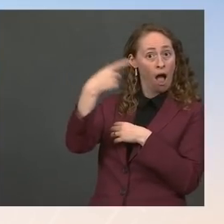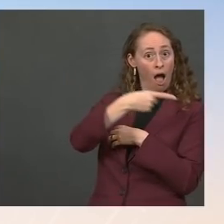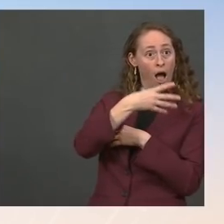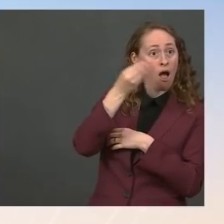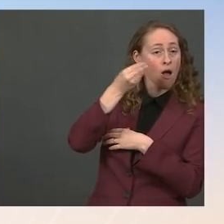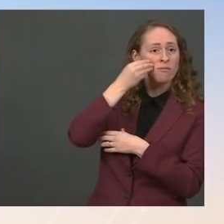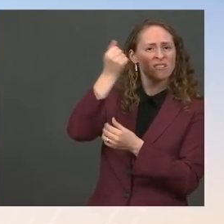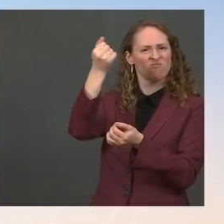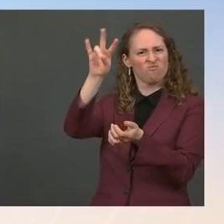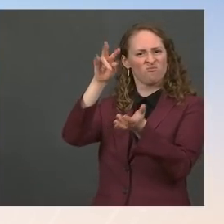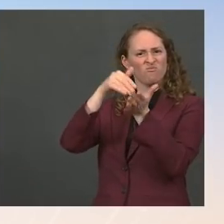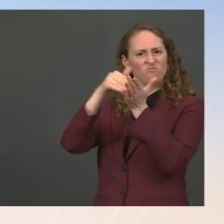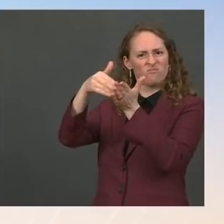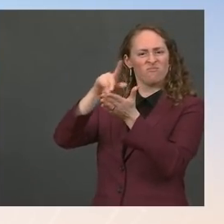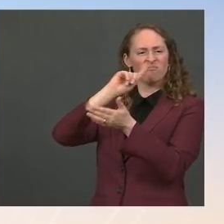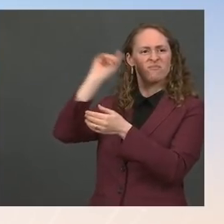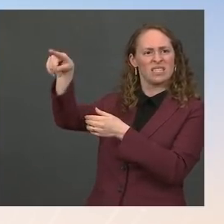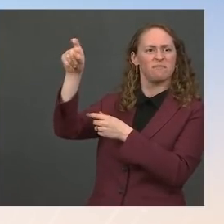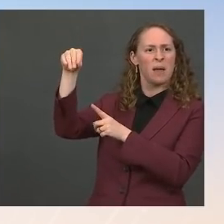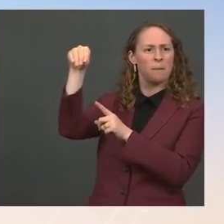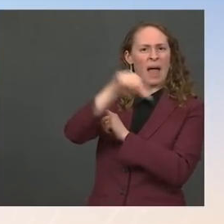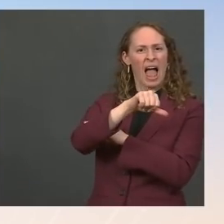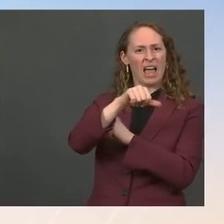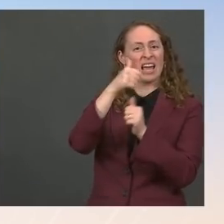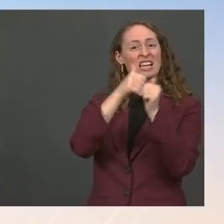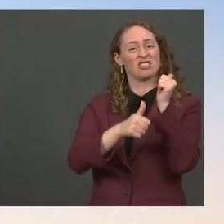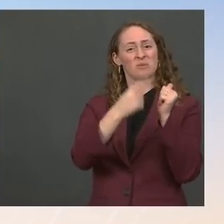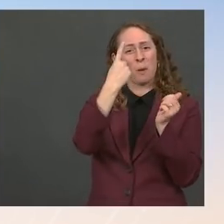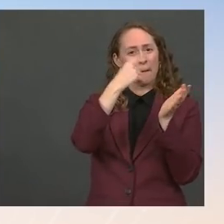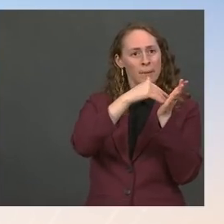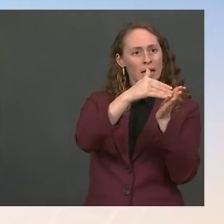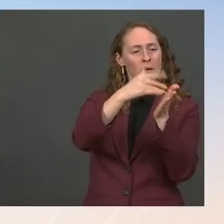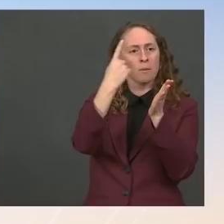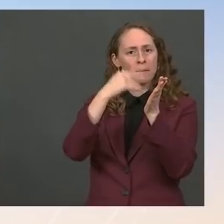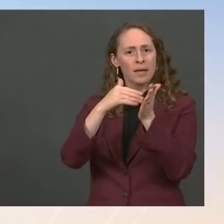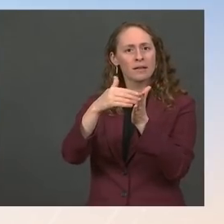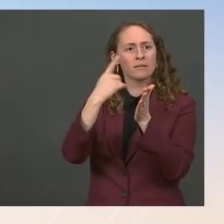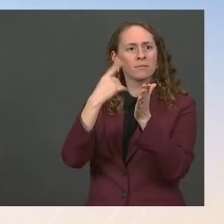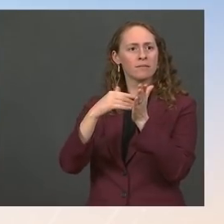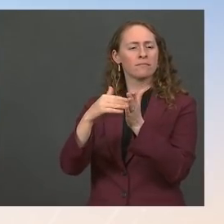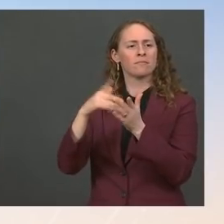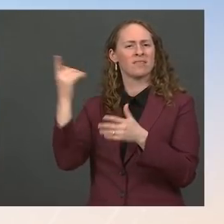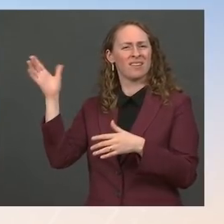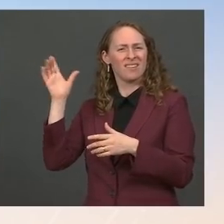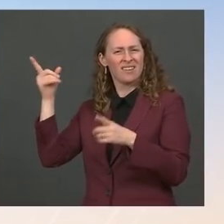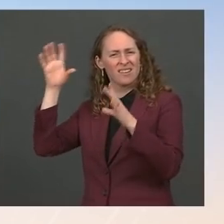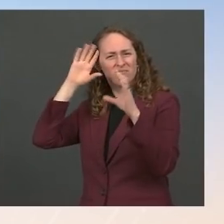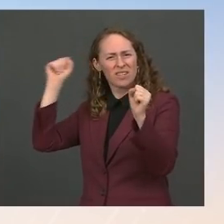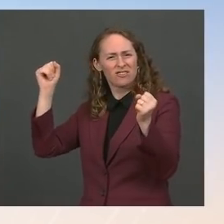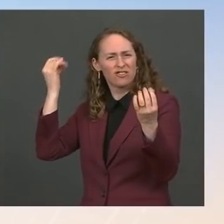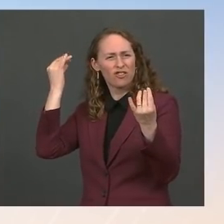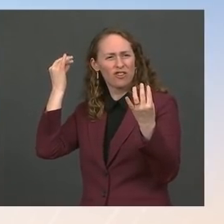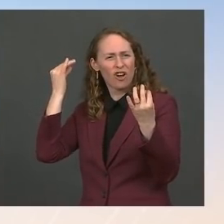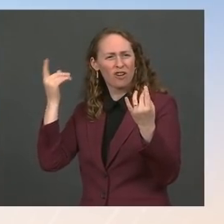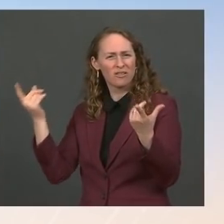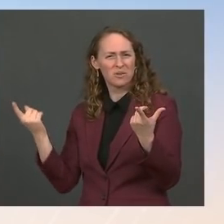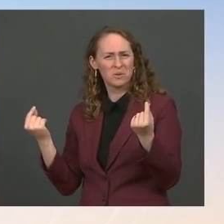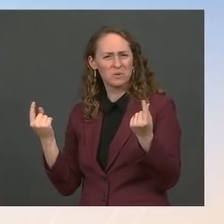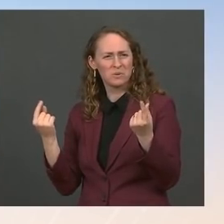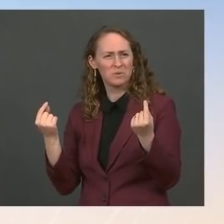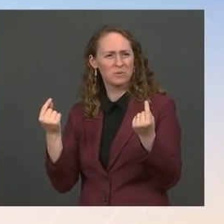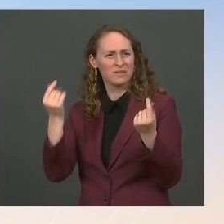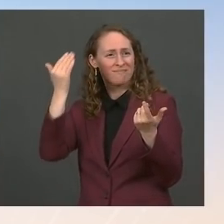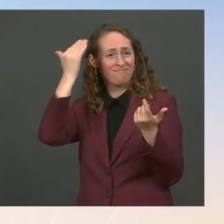person. What is the administration's response to that, particularly in light of the policy that the U.S. does not